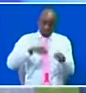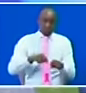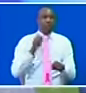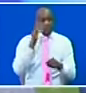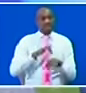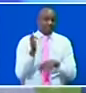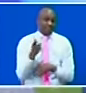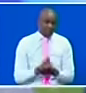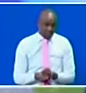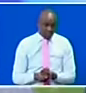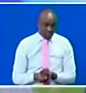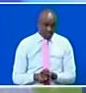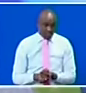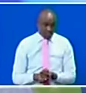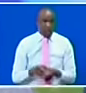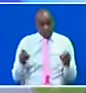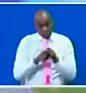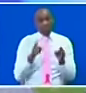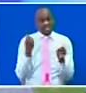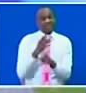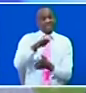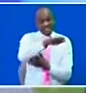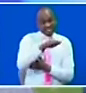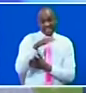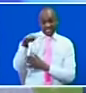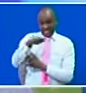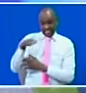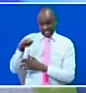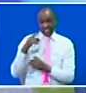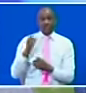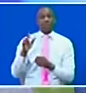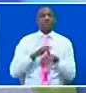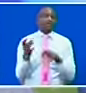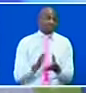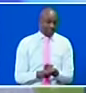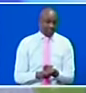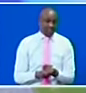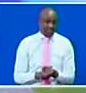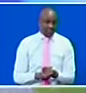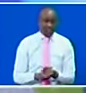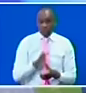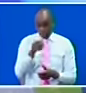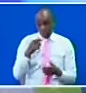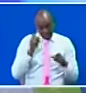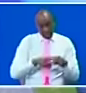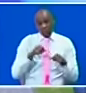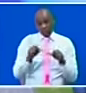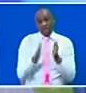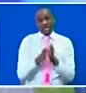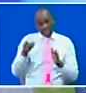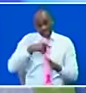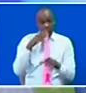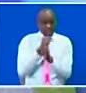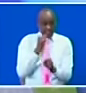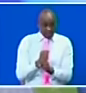the sectors that are helping to revamp our economy. So as consumer organization, we